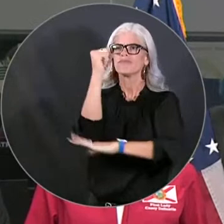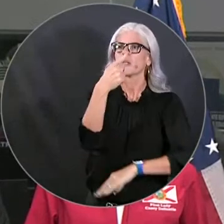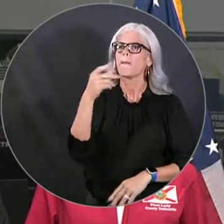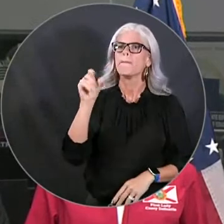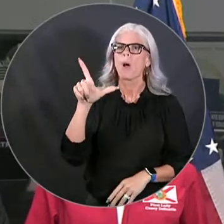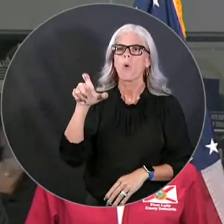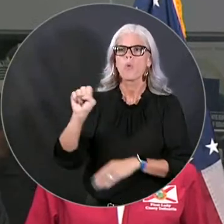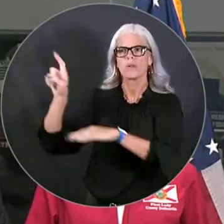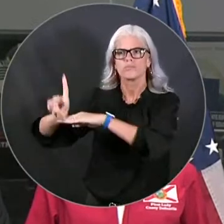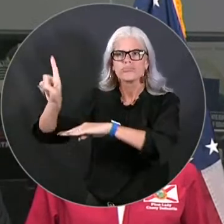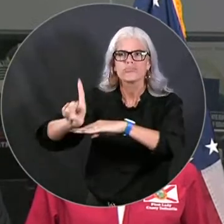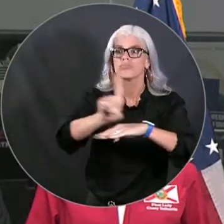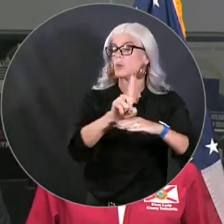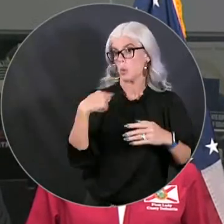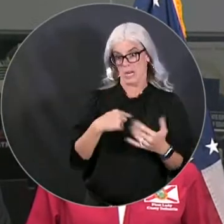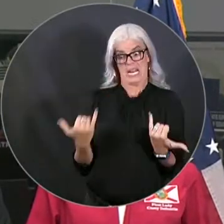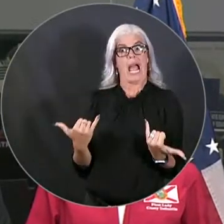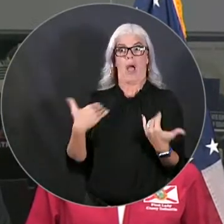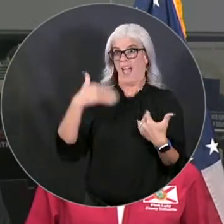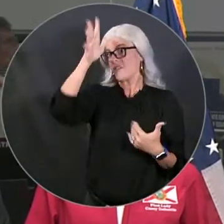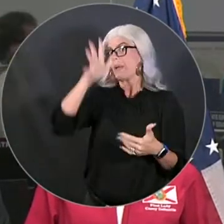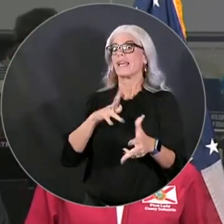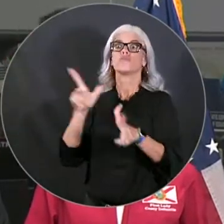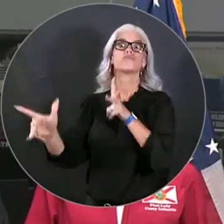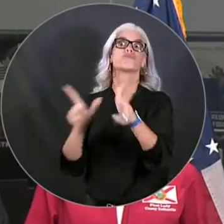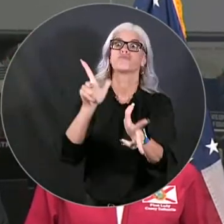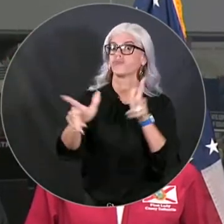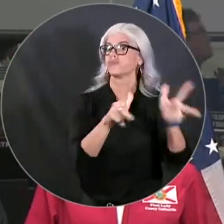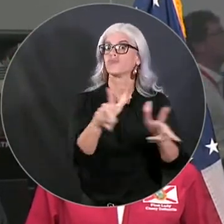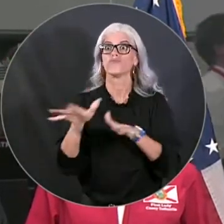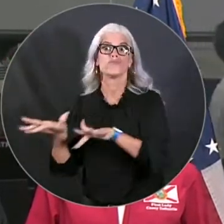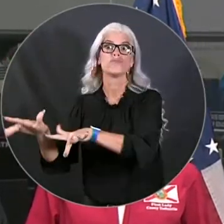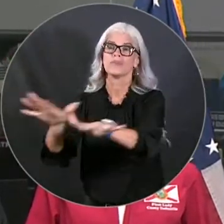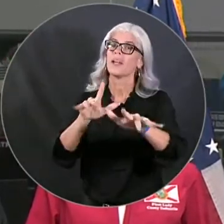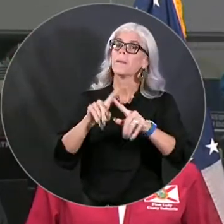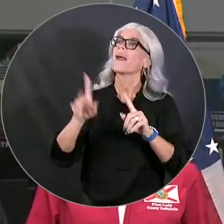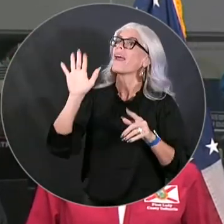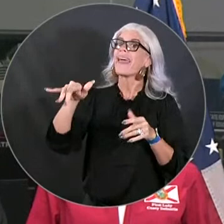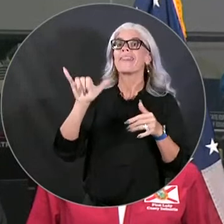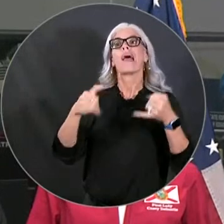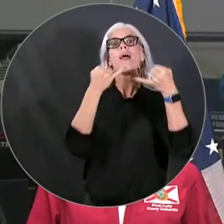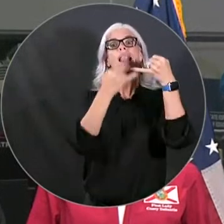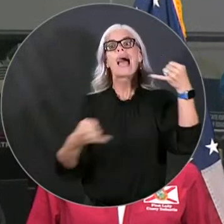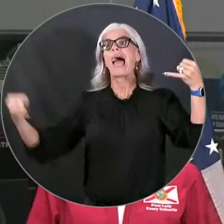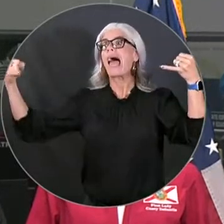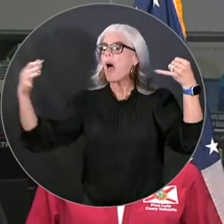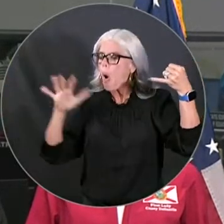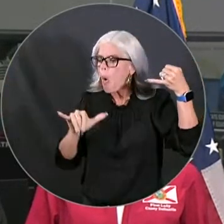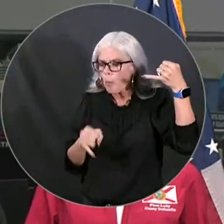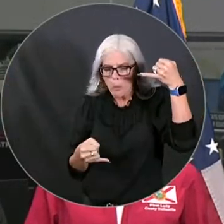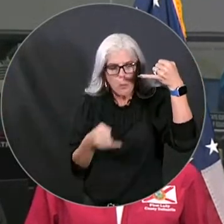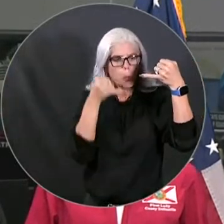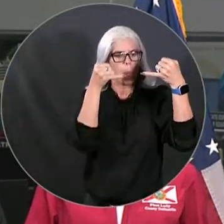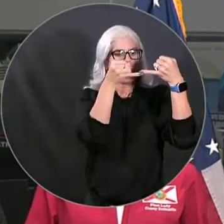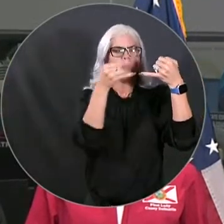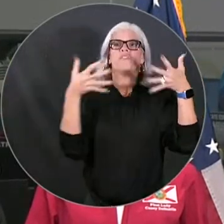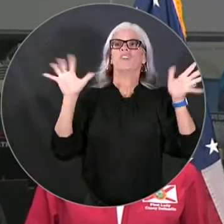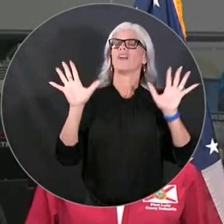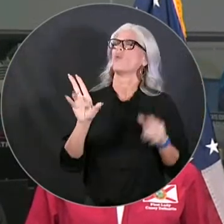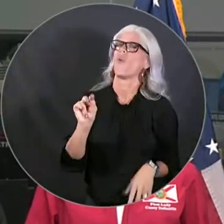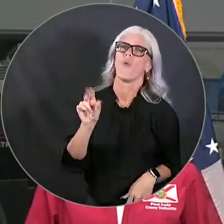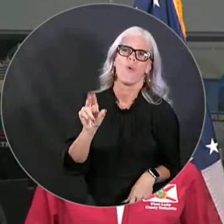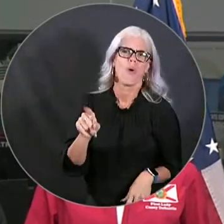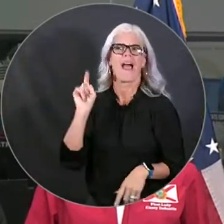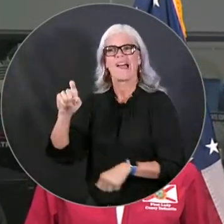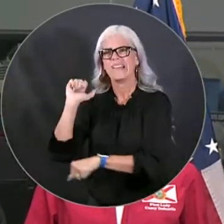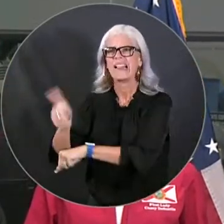connecting a power line back to a pole. The other counties likely are not going to require the extent